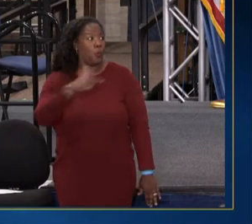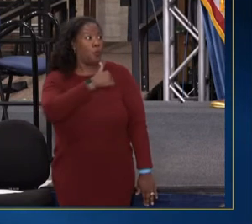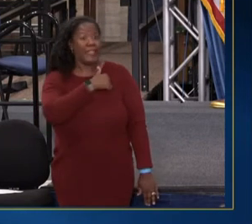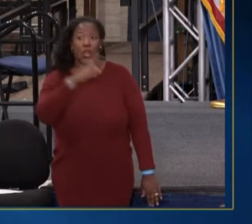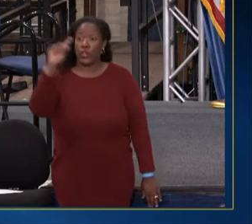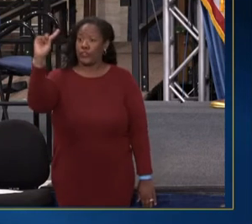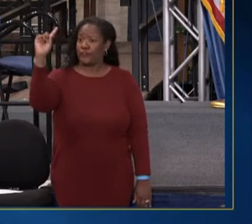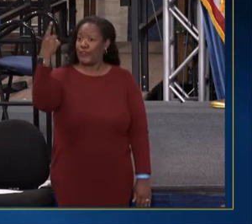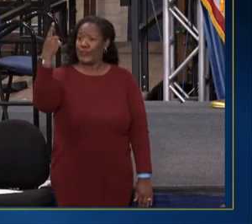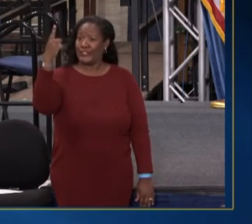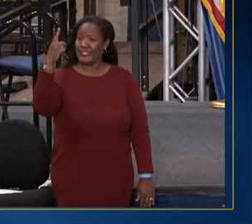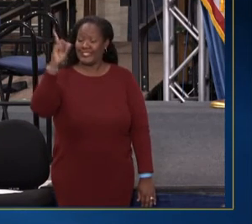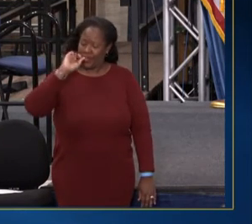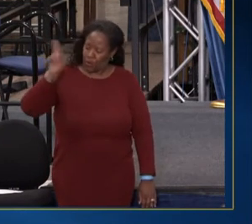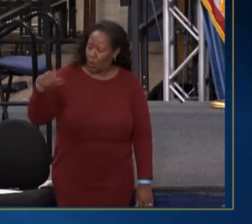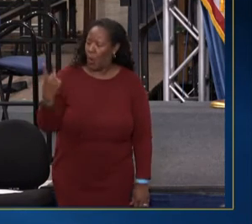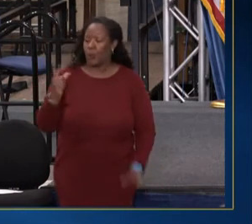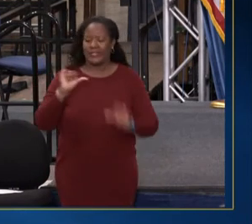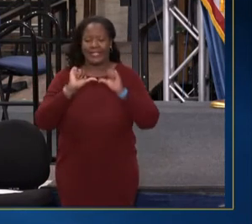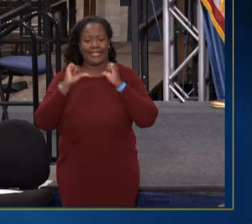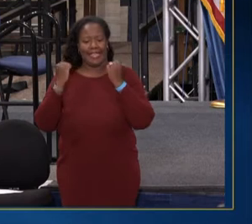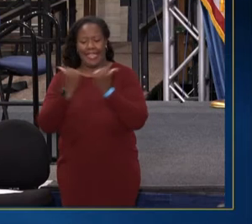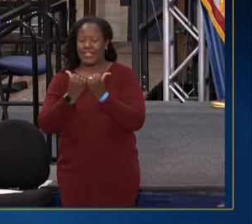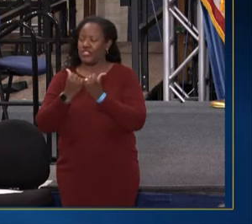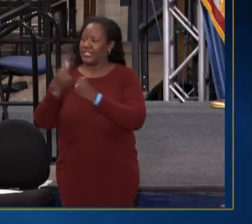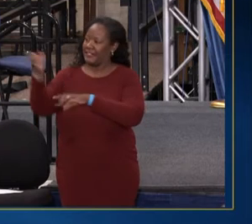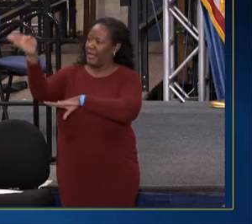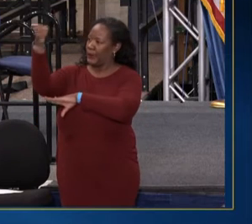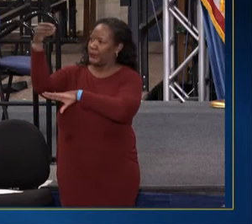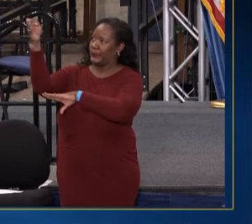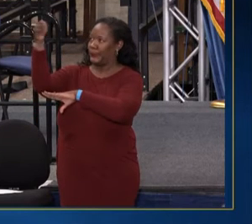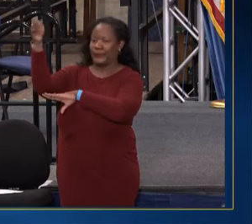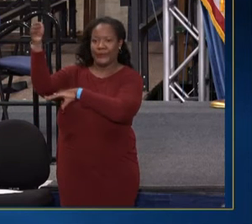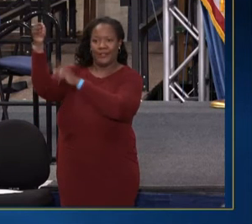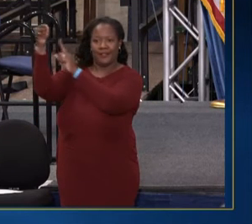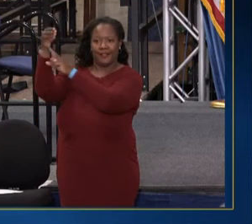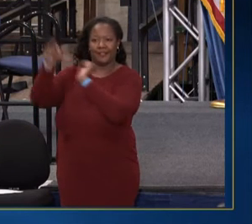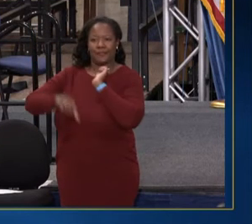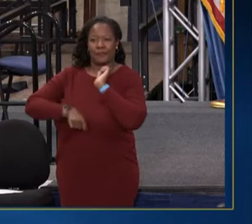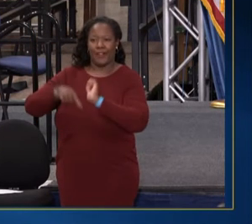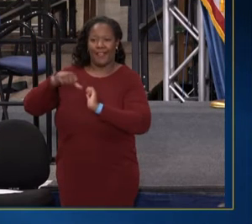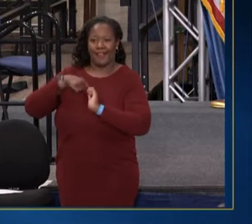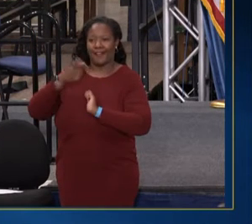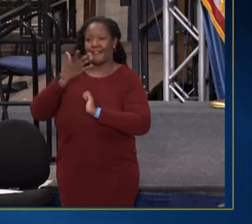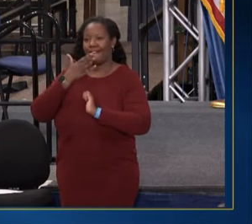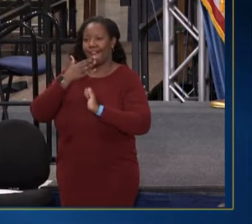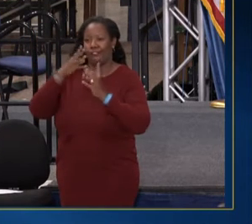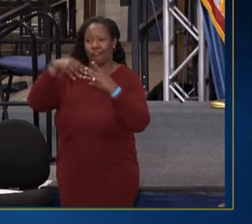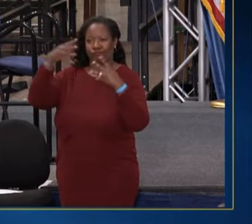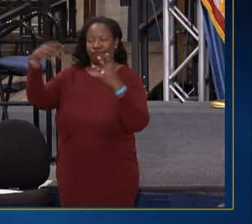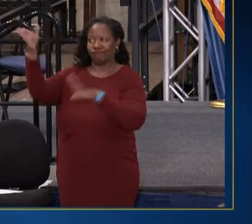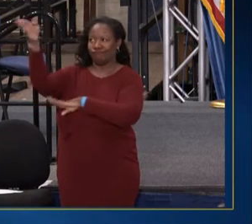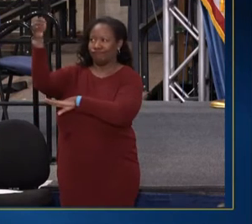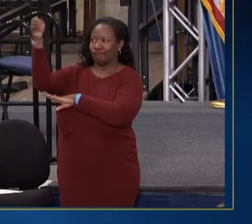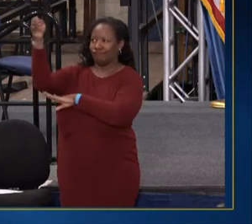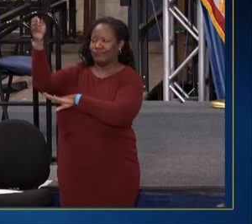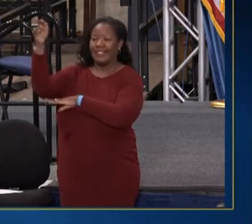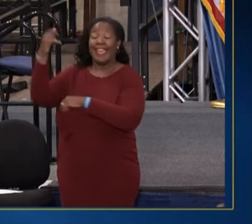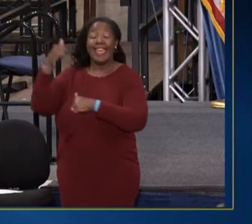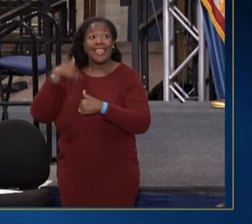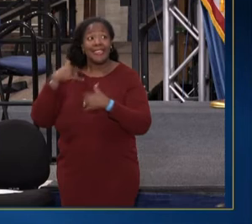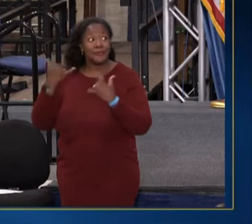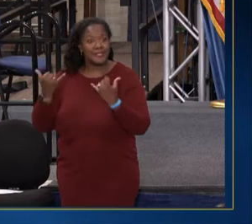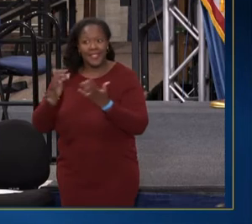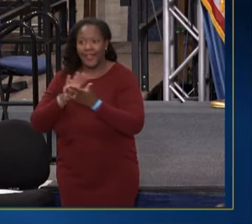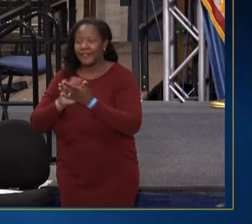only agency who has hung that flag at the very top of this building. It was great to see that